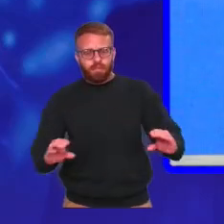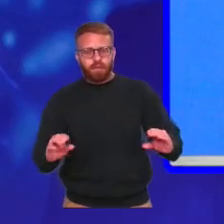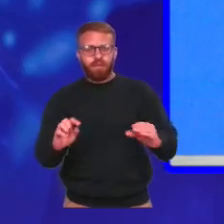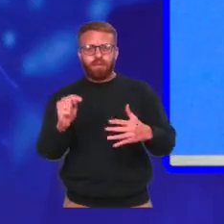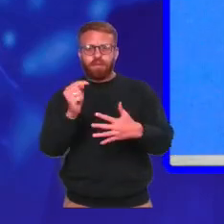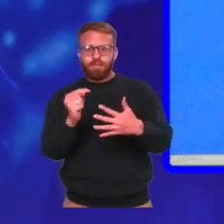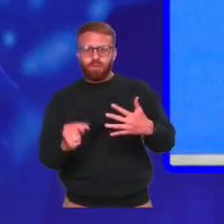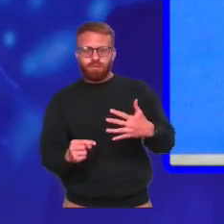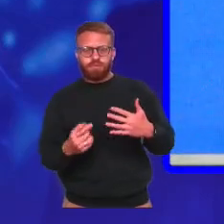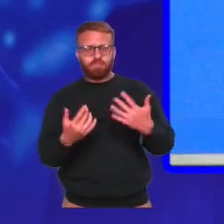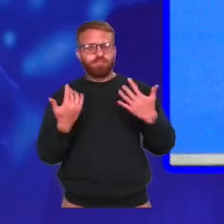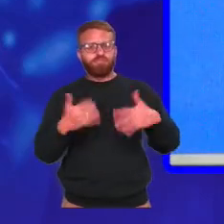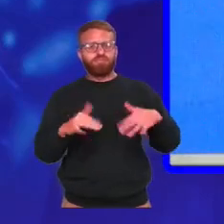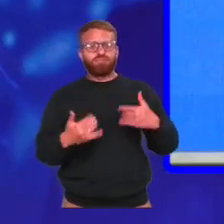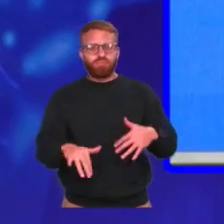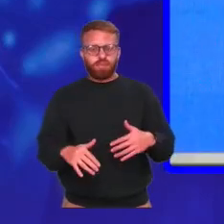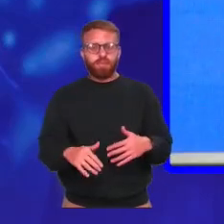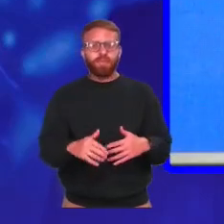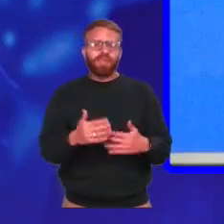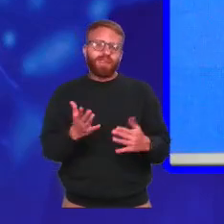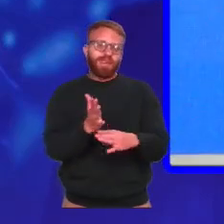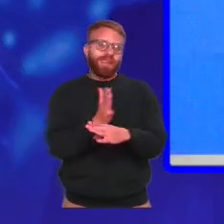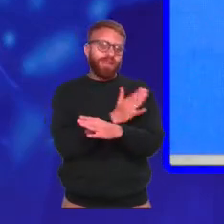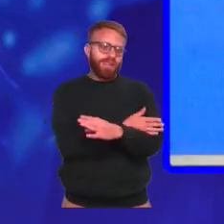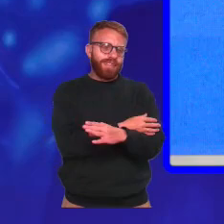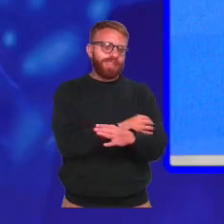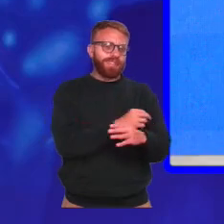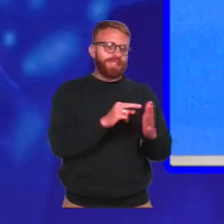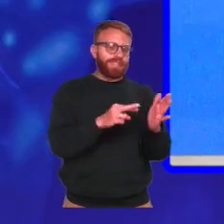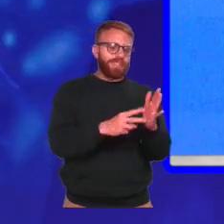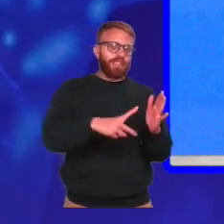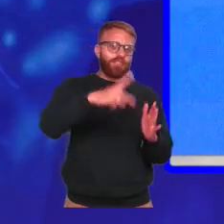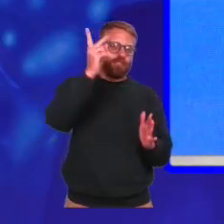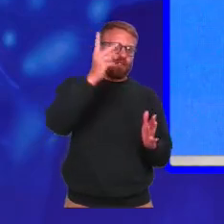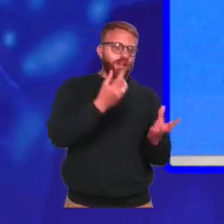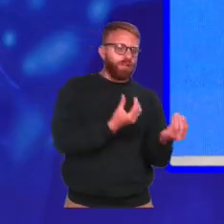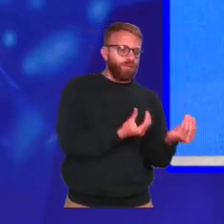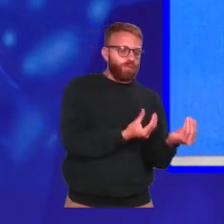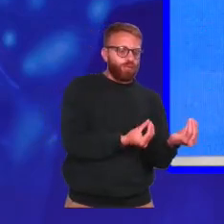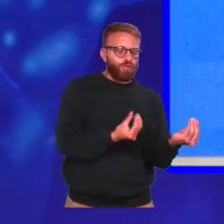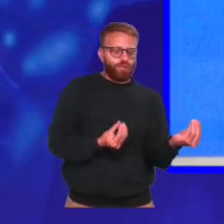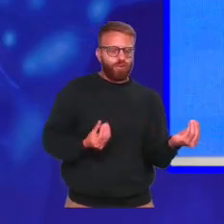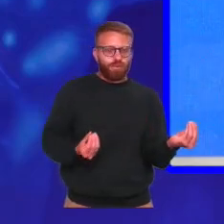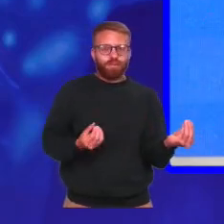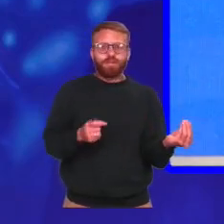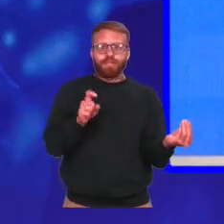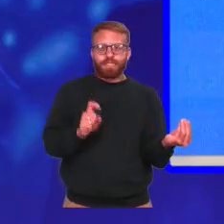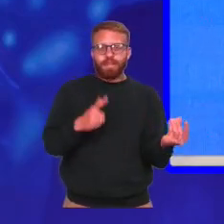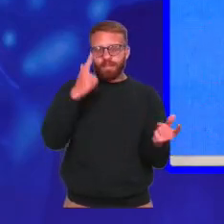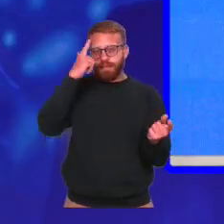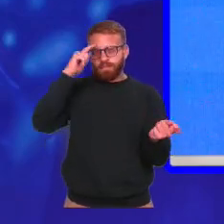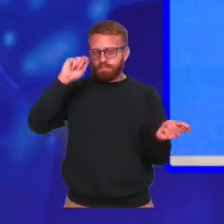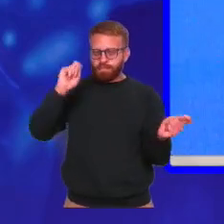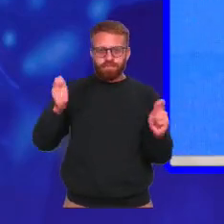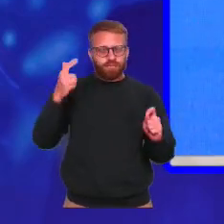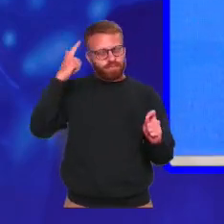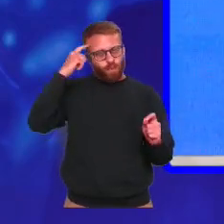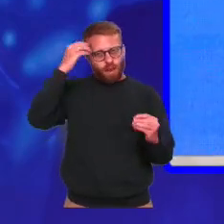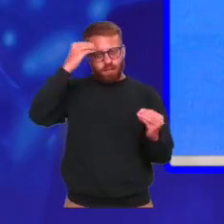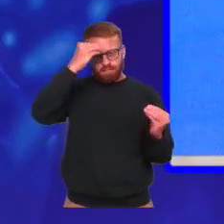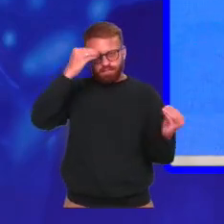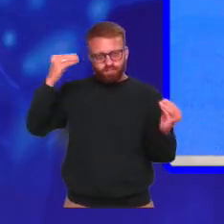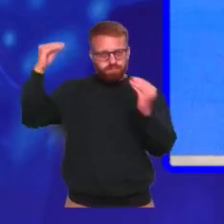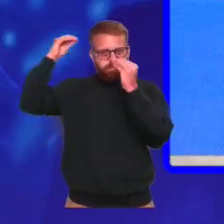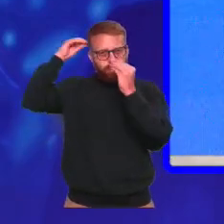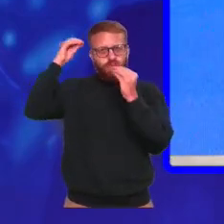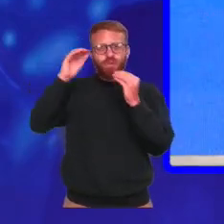different baselines for technology, you really have to change the way you think about it. And that has been a pretty big transformation, and teams